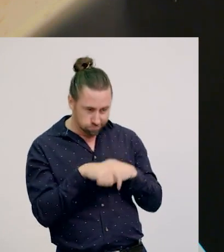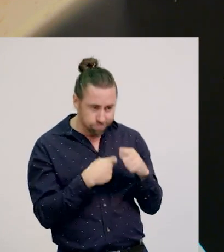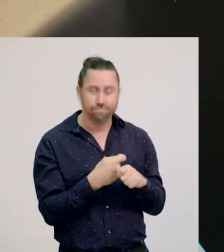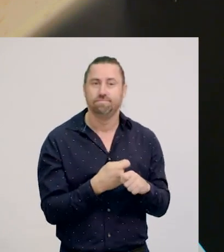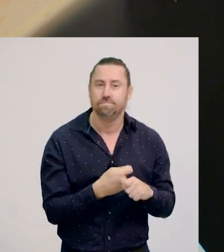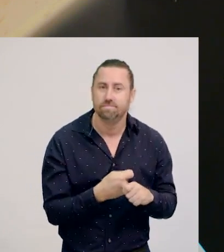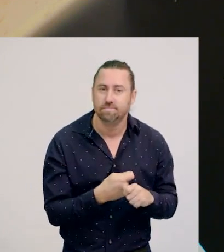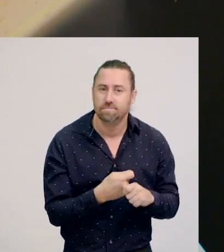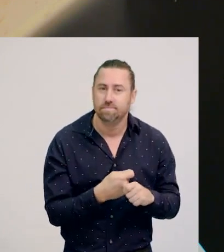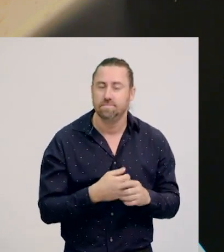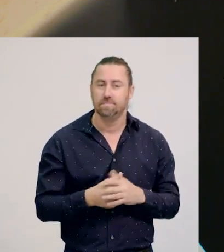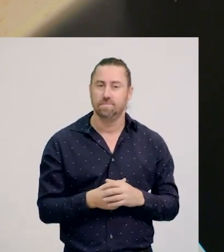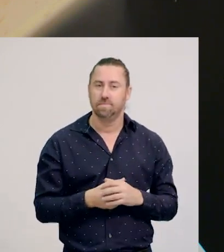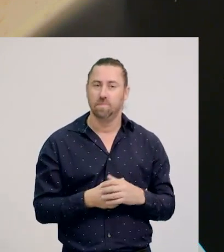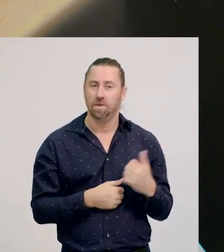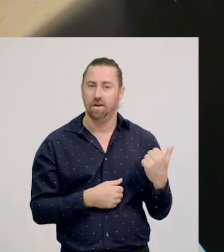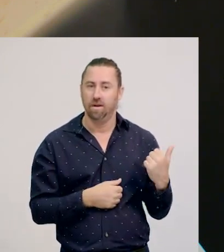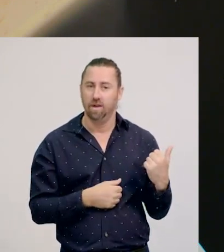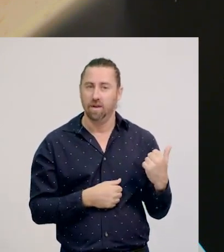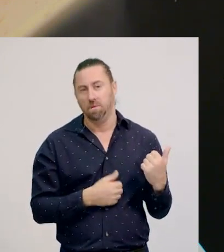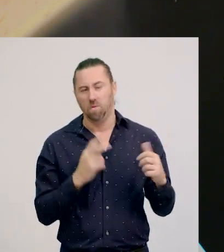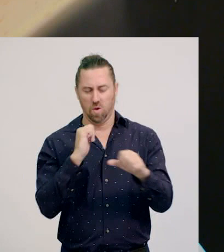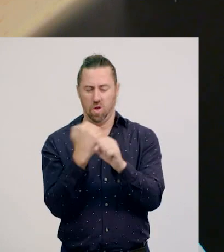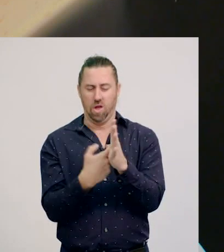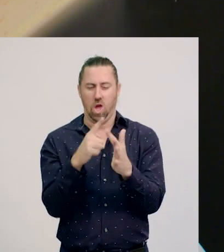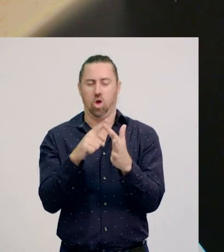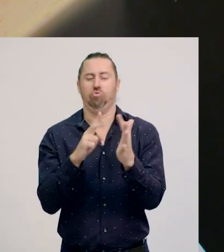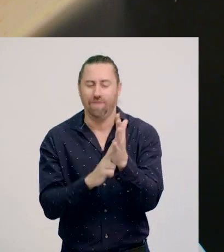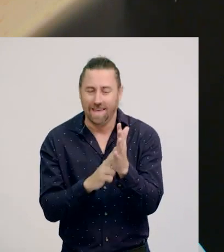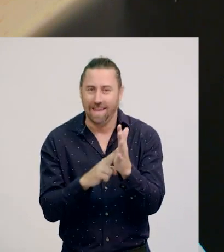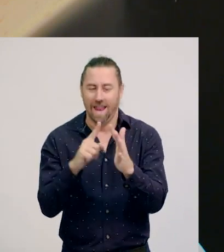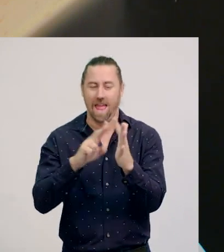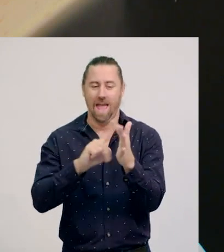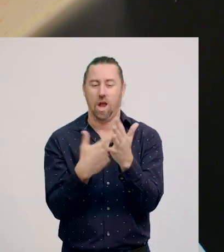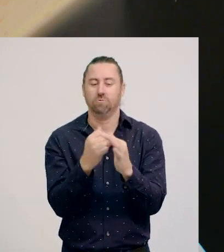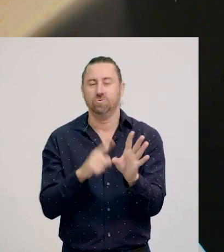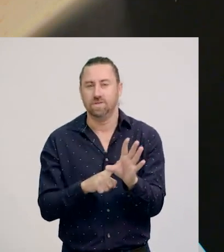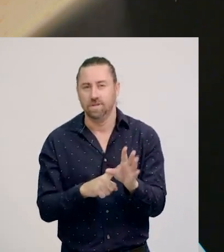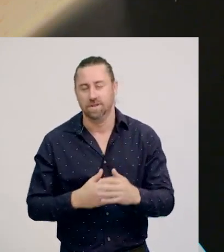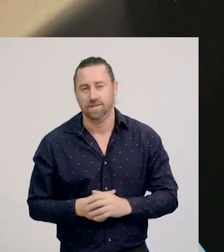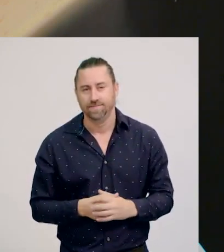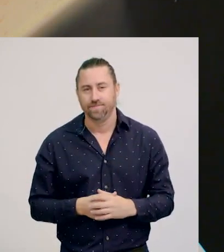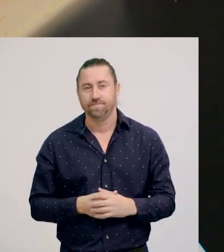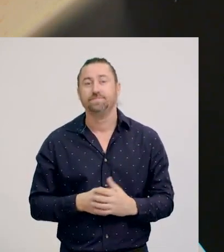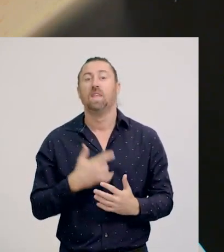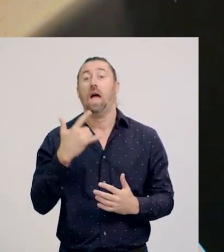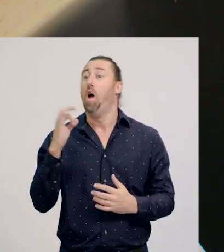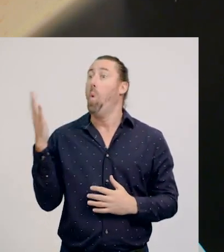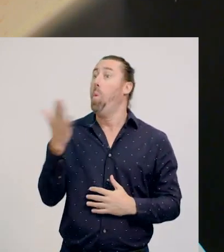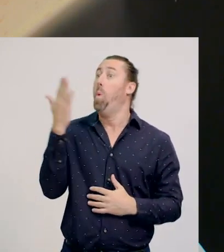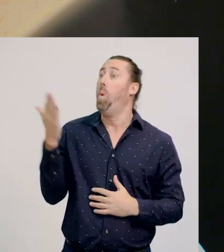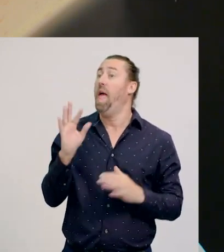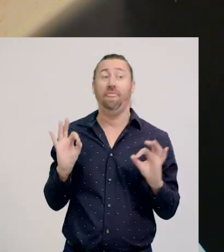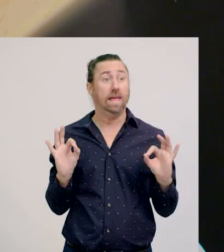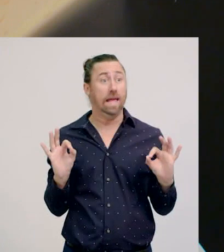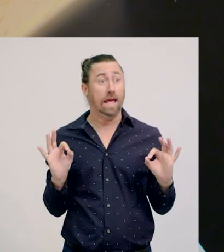electricity is produced. I guess you'd call that green energy. Unfortunately,